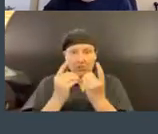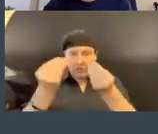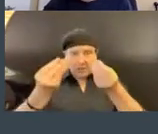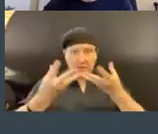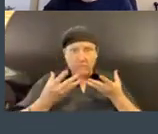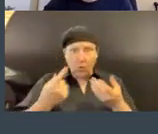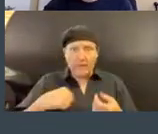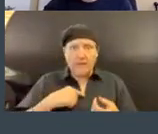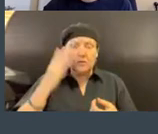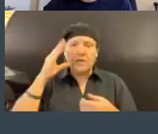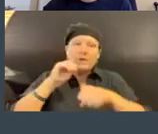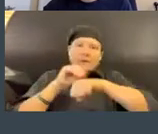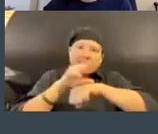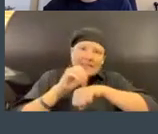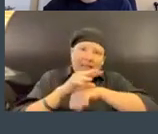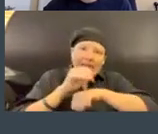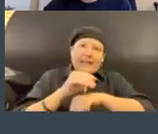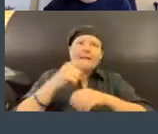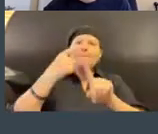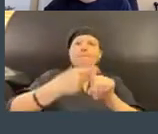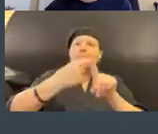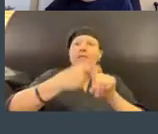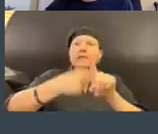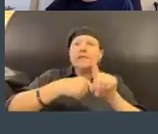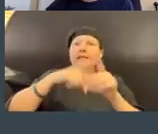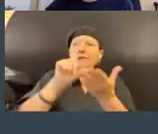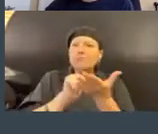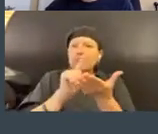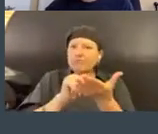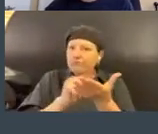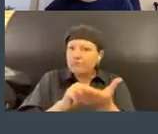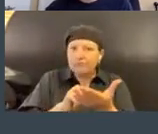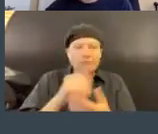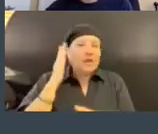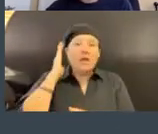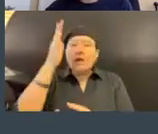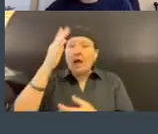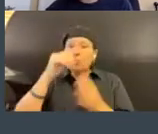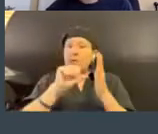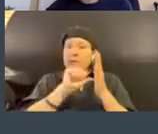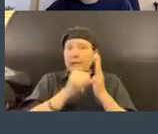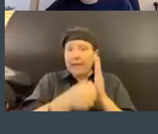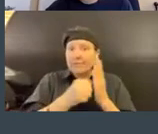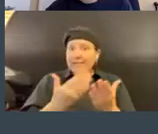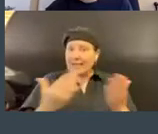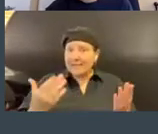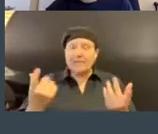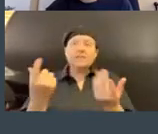sending out, monthly newsletters, giving you guys updates. I'll be highlighting things that the students are doing in the